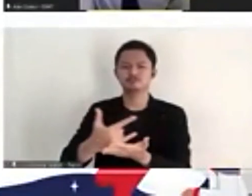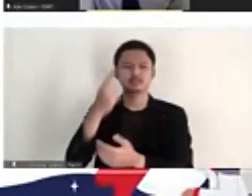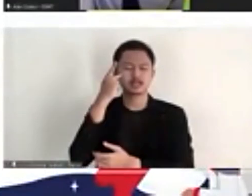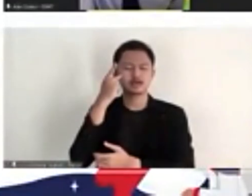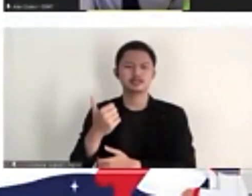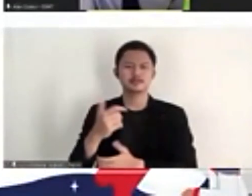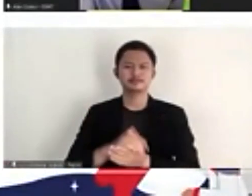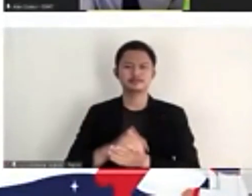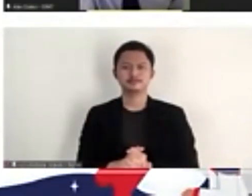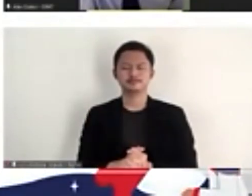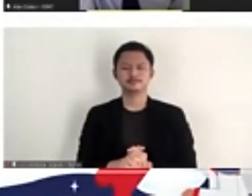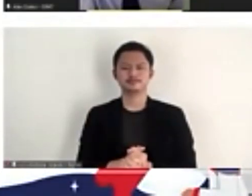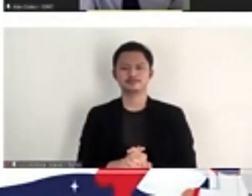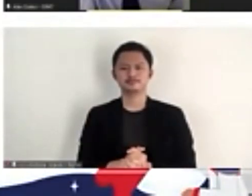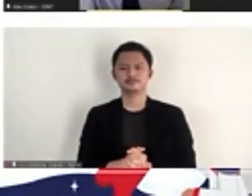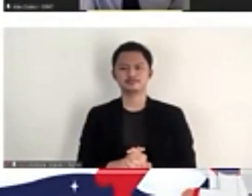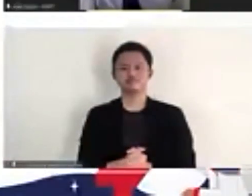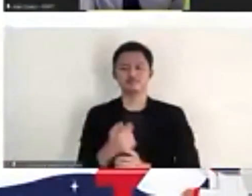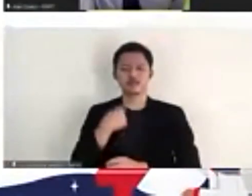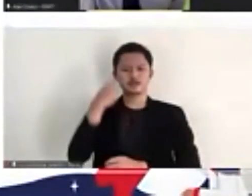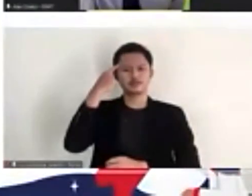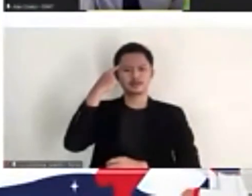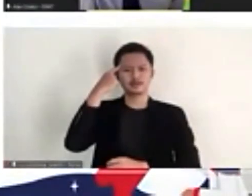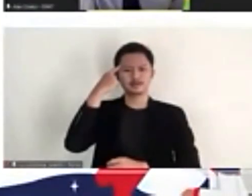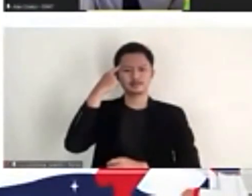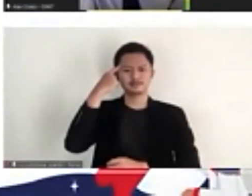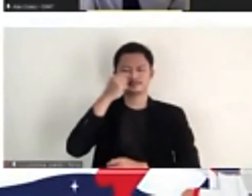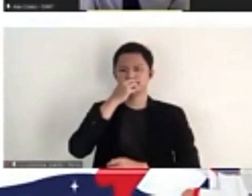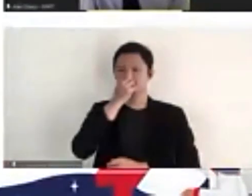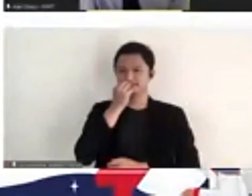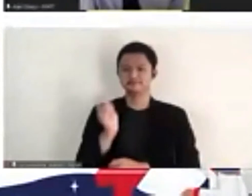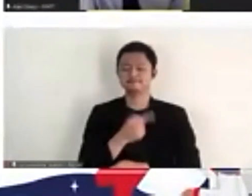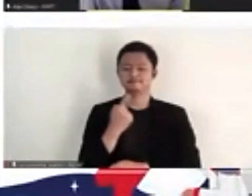am sorry I am from